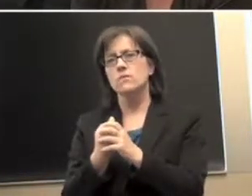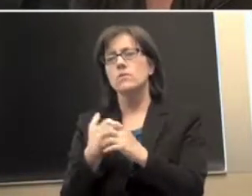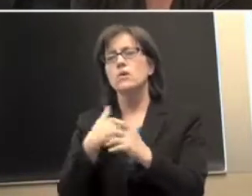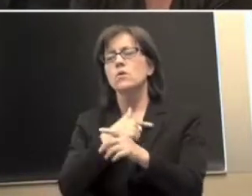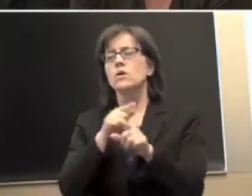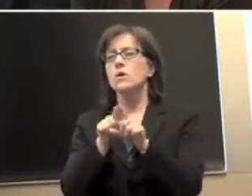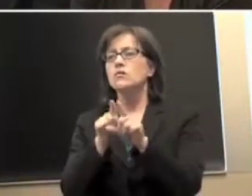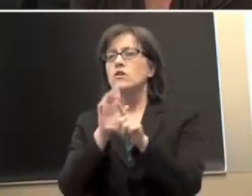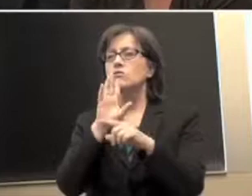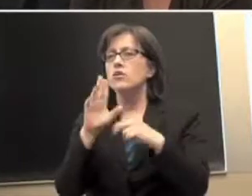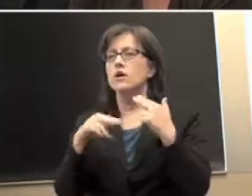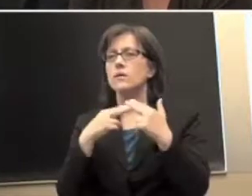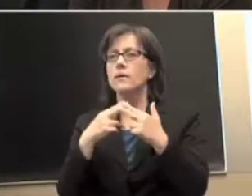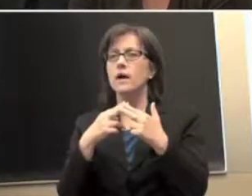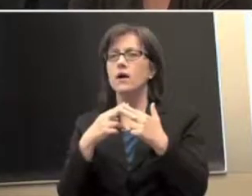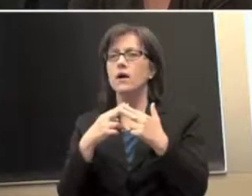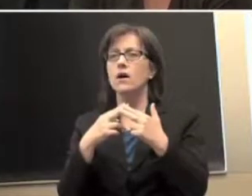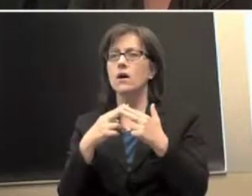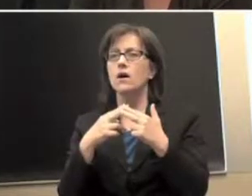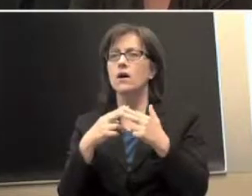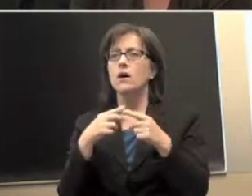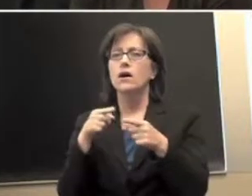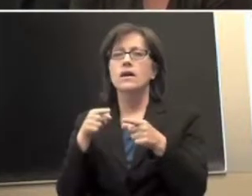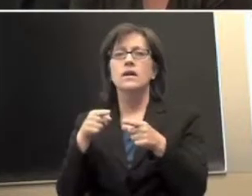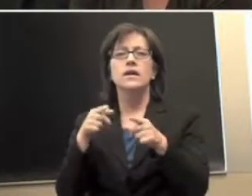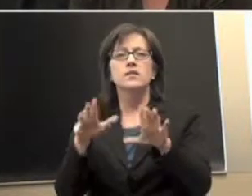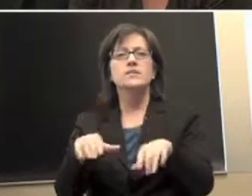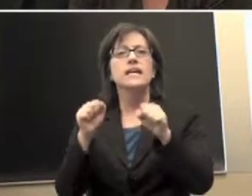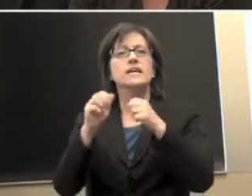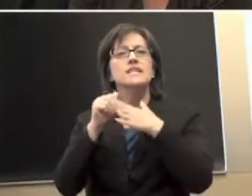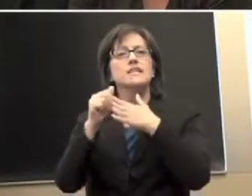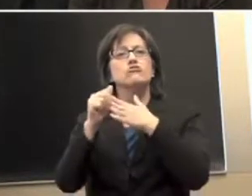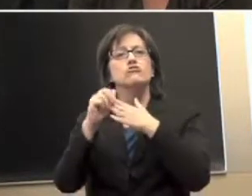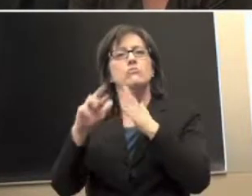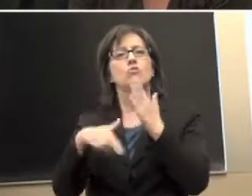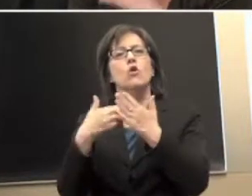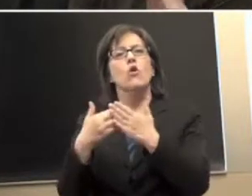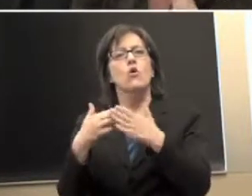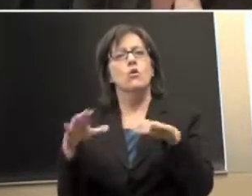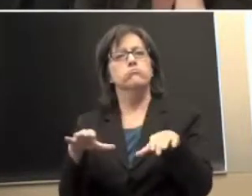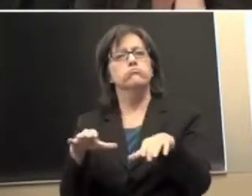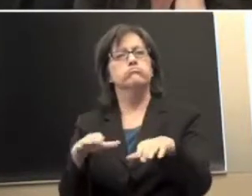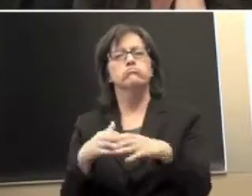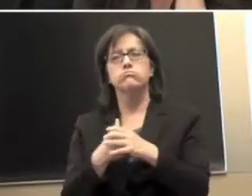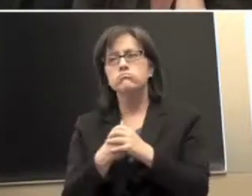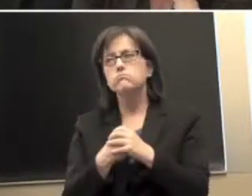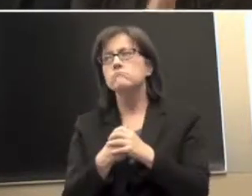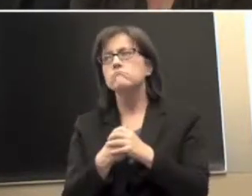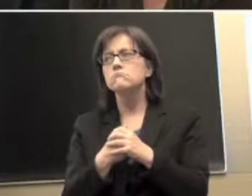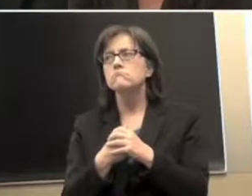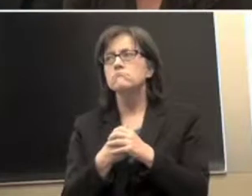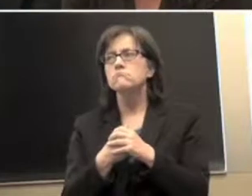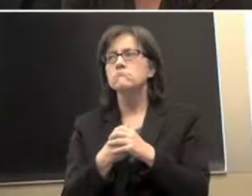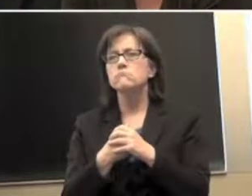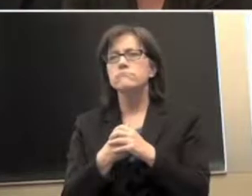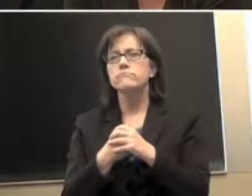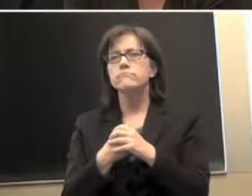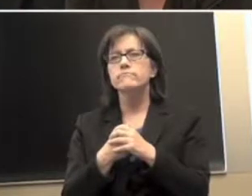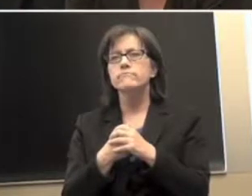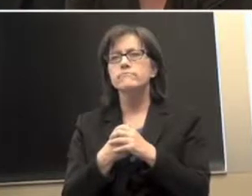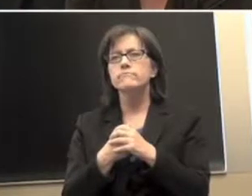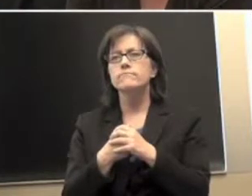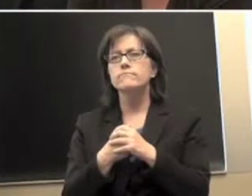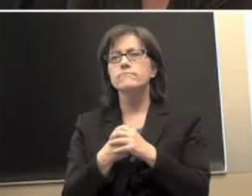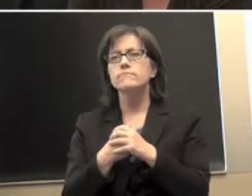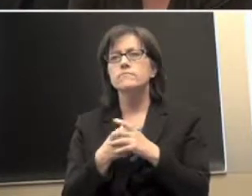We also talked about having him have a leadership role. That again, you're working on having him being able to